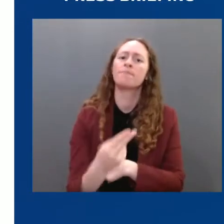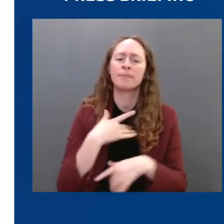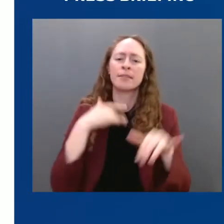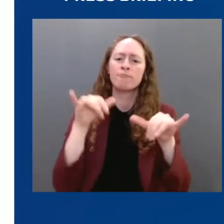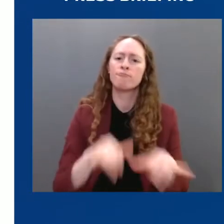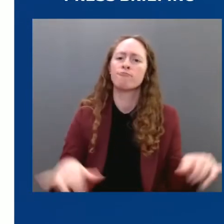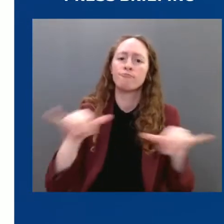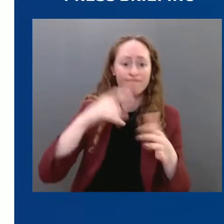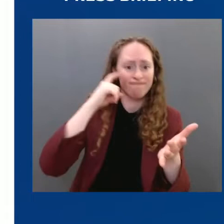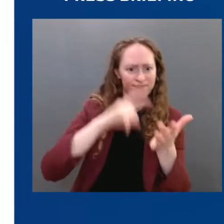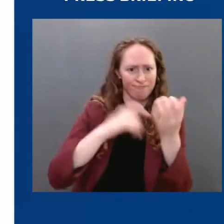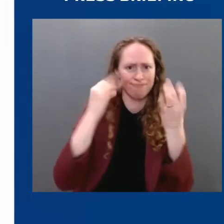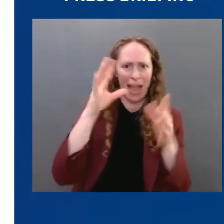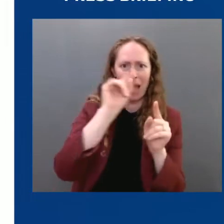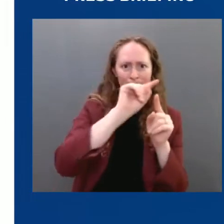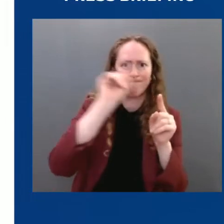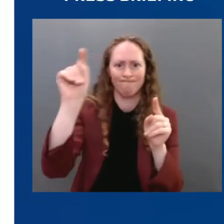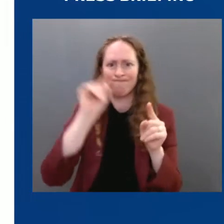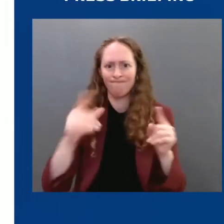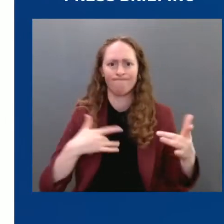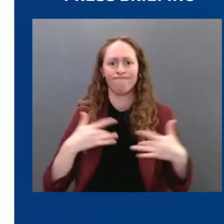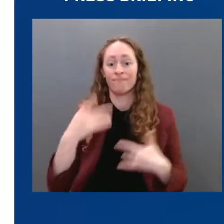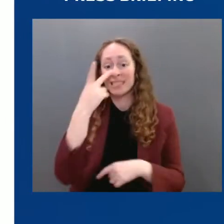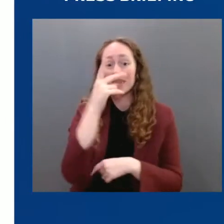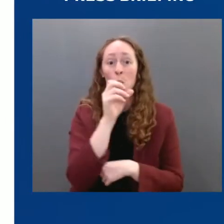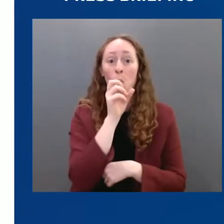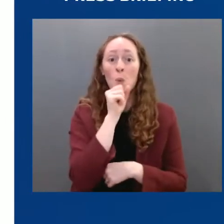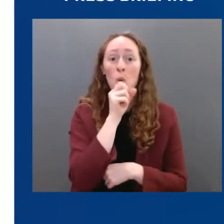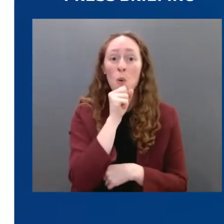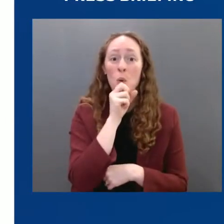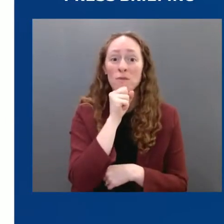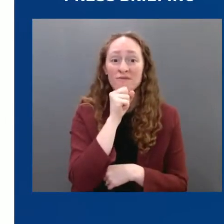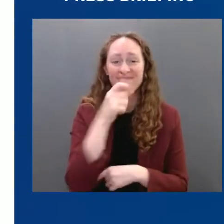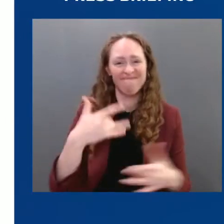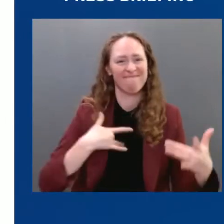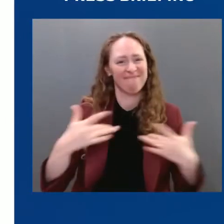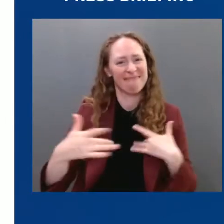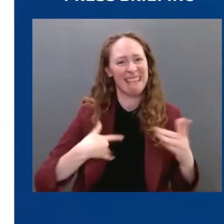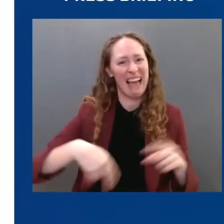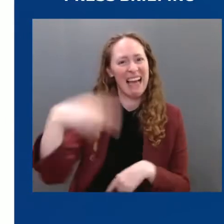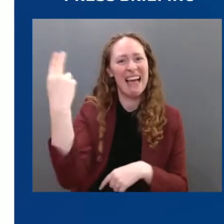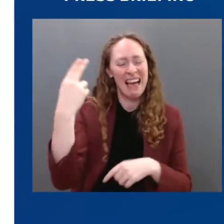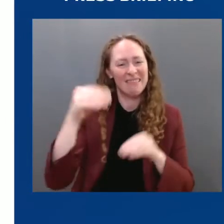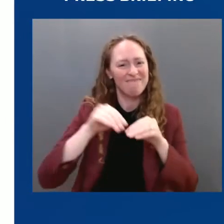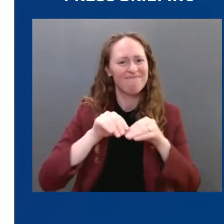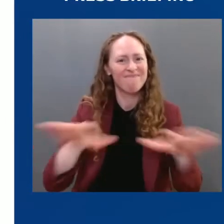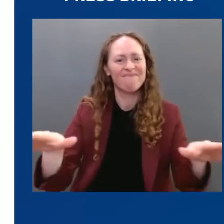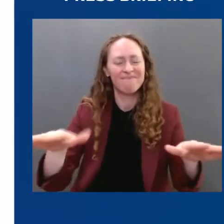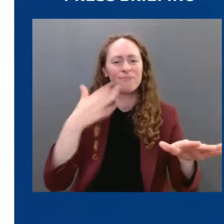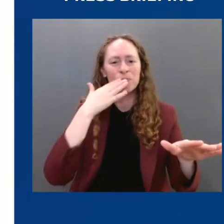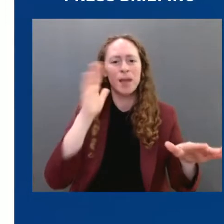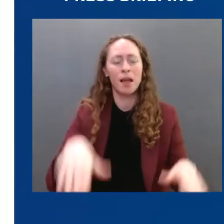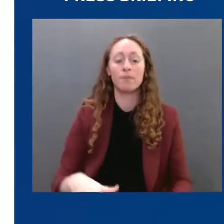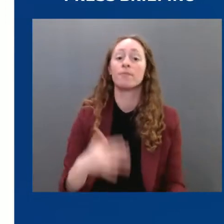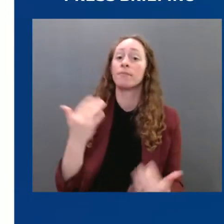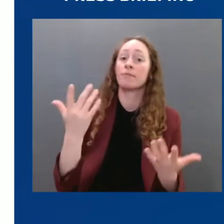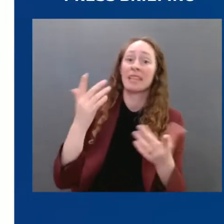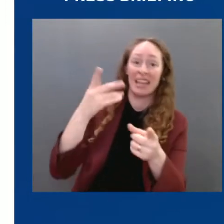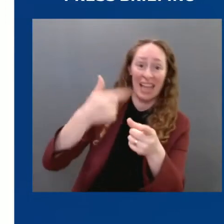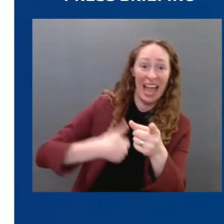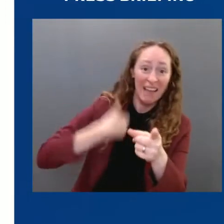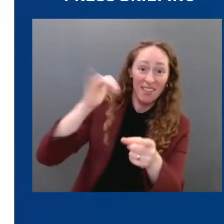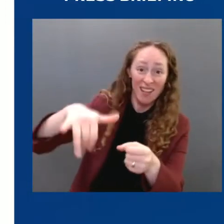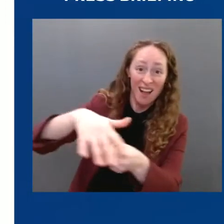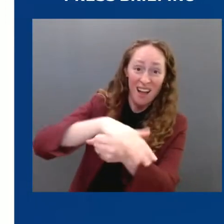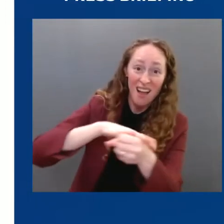In these areas, the CDC generally recommends masking policies and that individuals wear a mask in indoor public settings